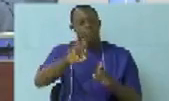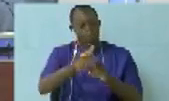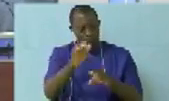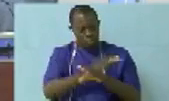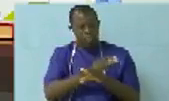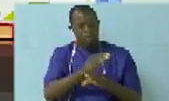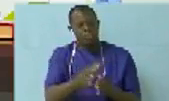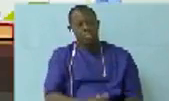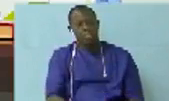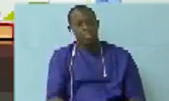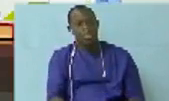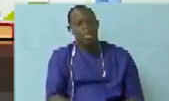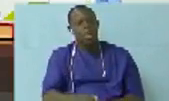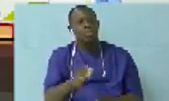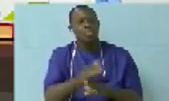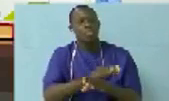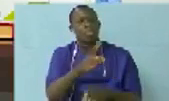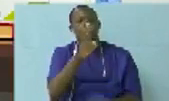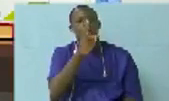It was